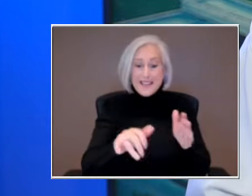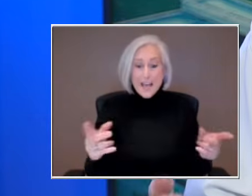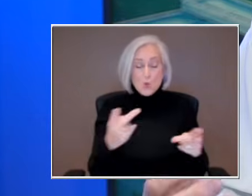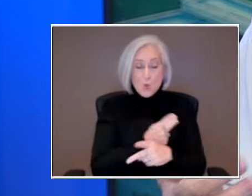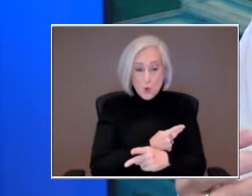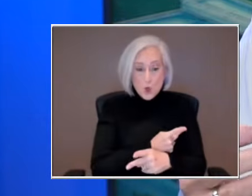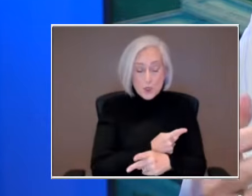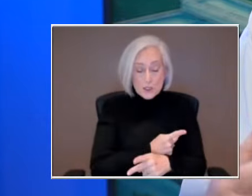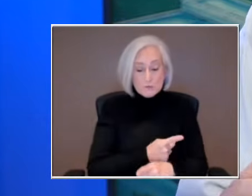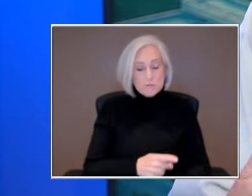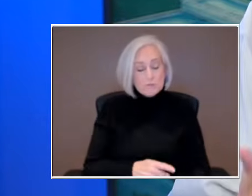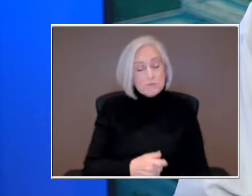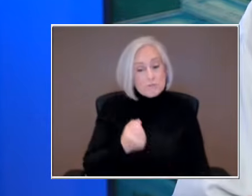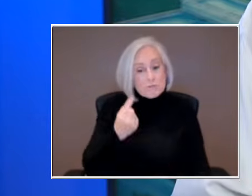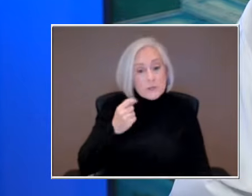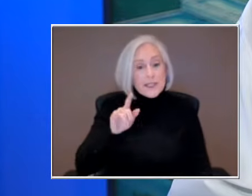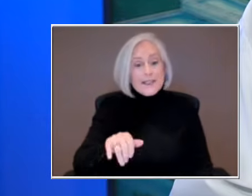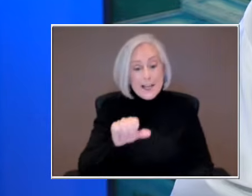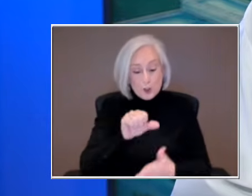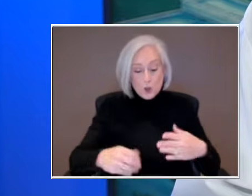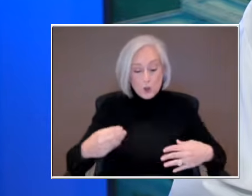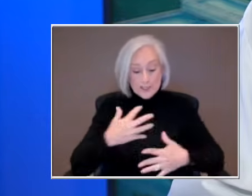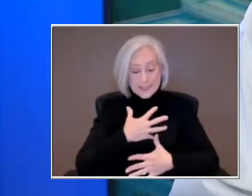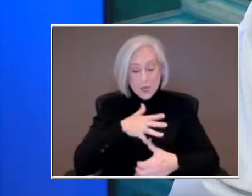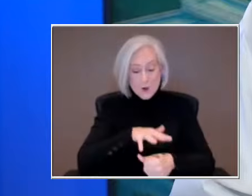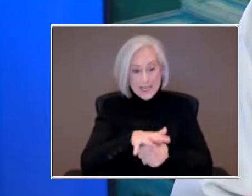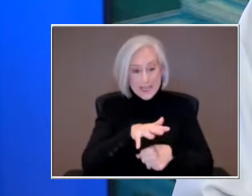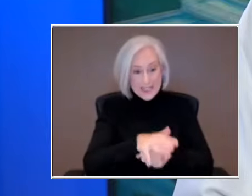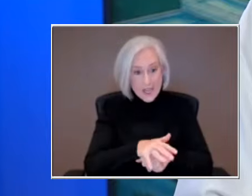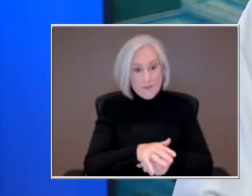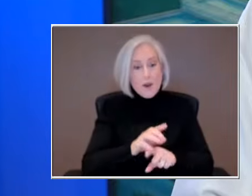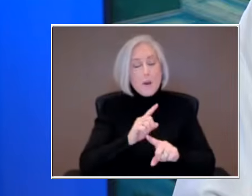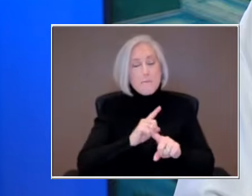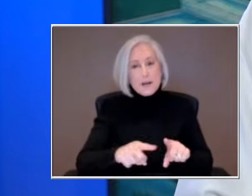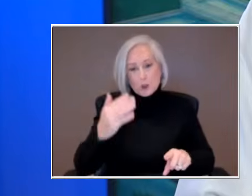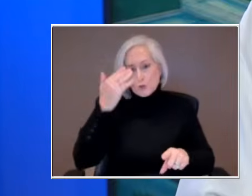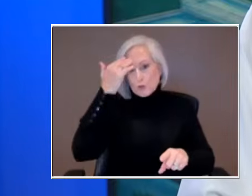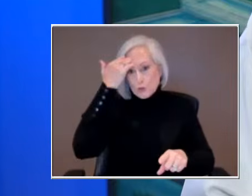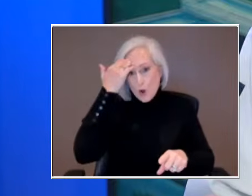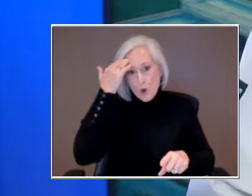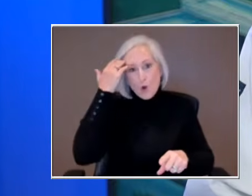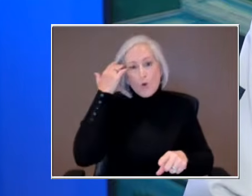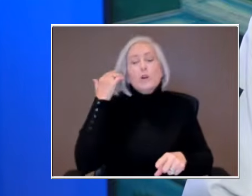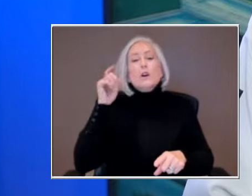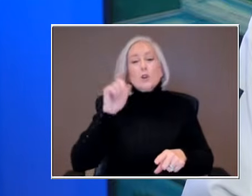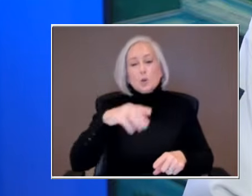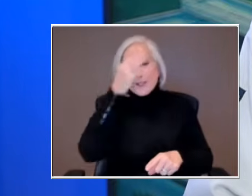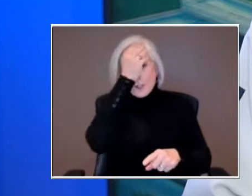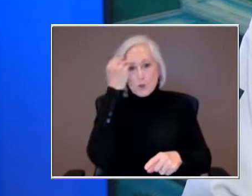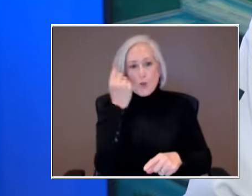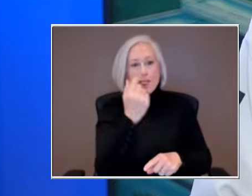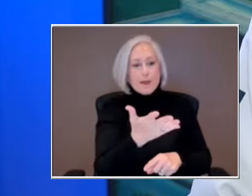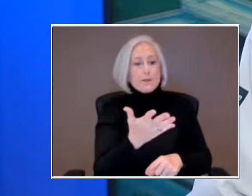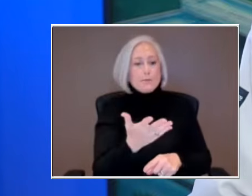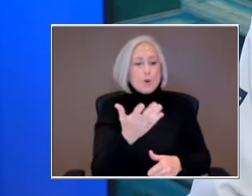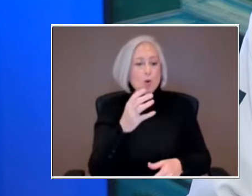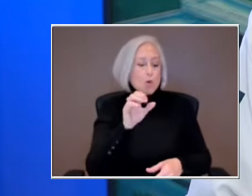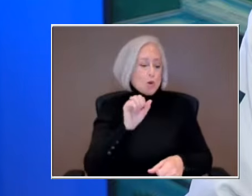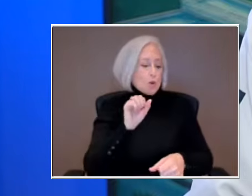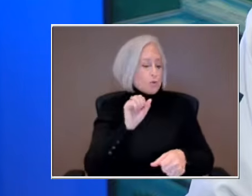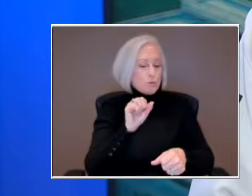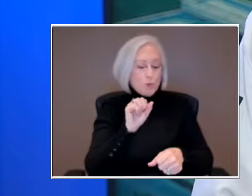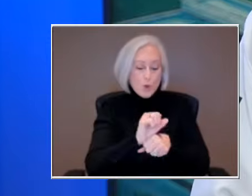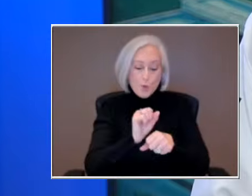enough. Of course. But in order for a patient to be fully informed, you've got to let them know that the work we're doing here may not help, or it